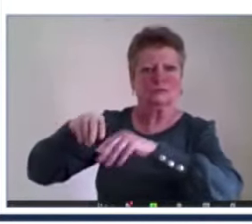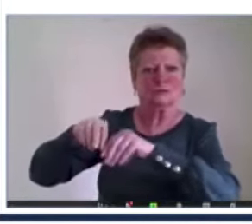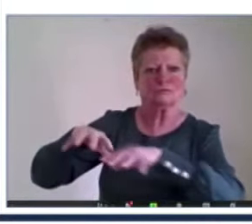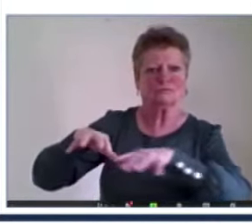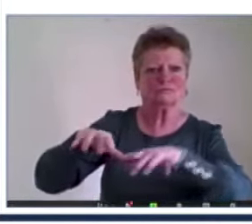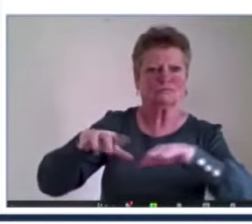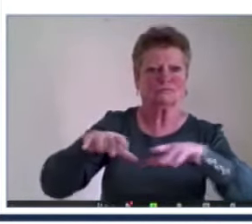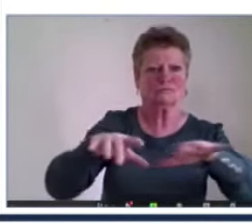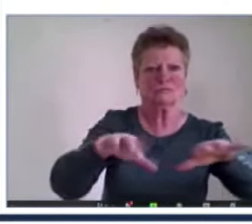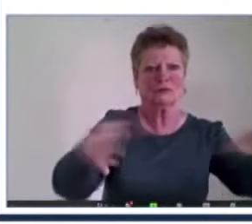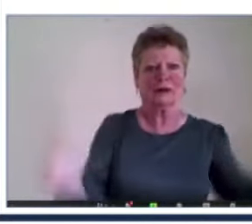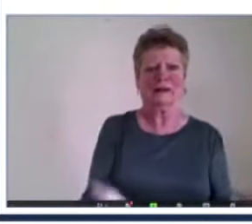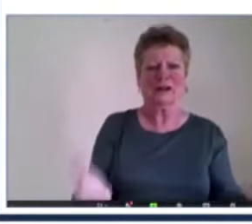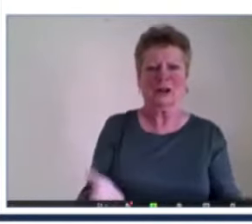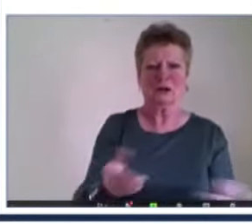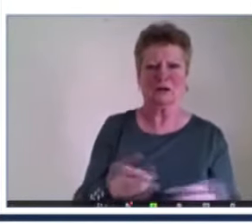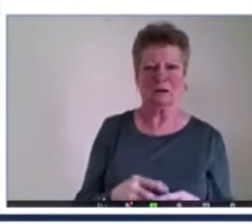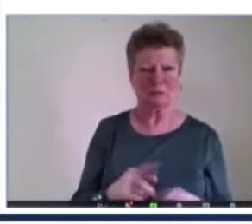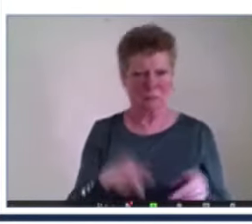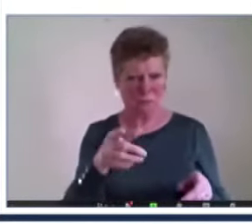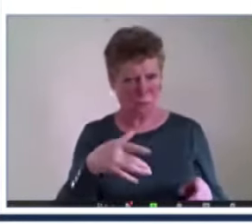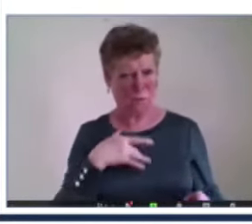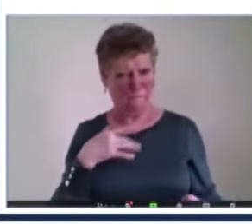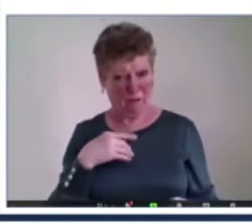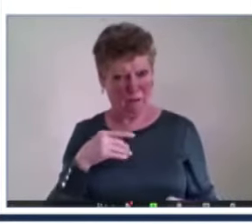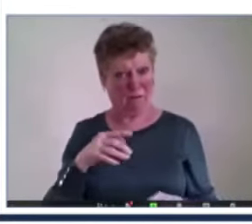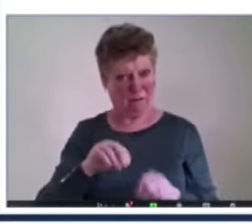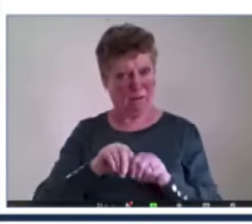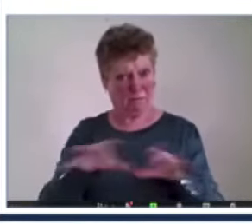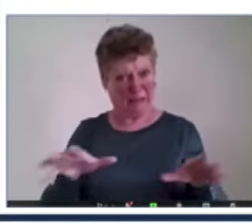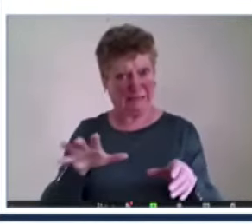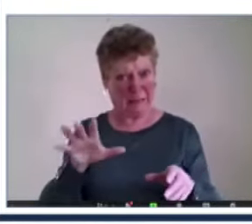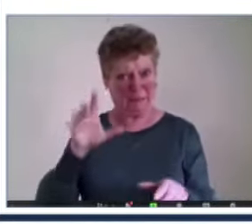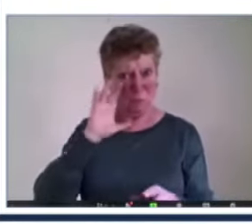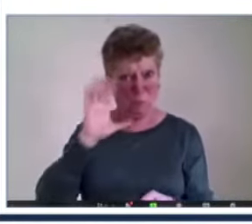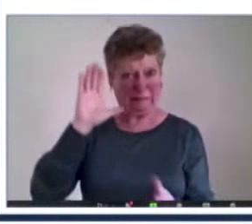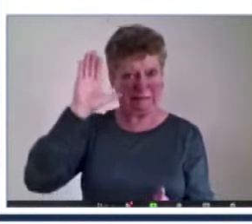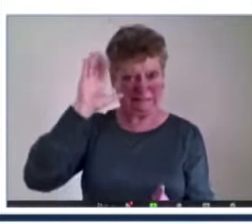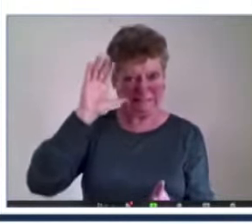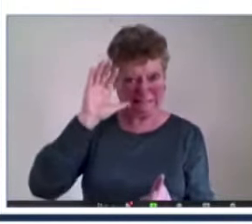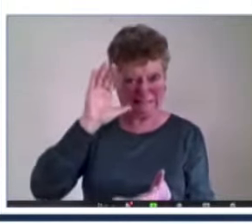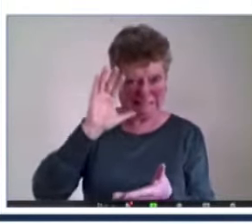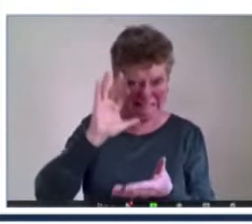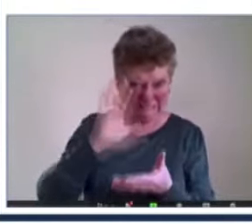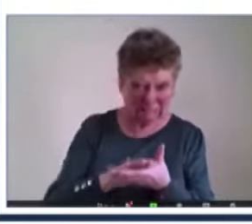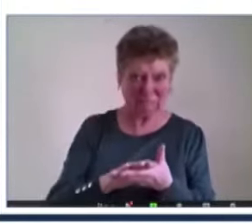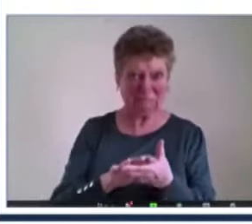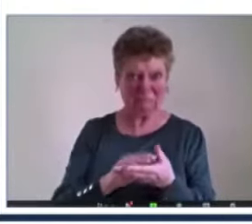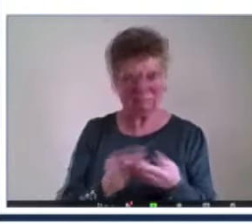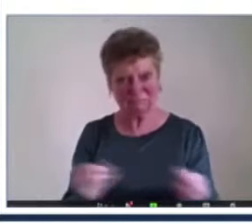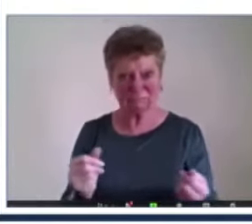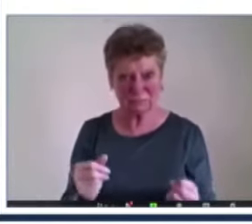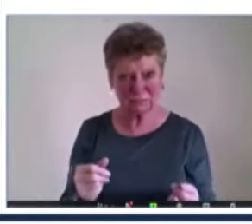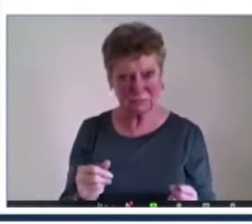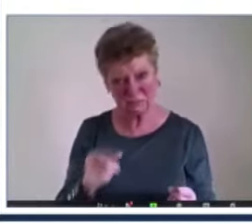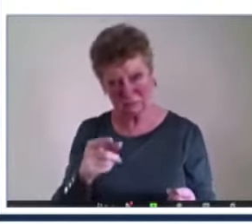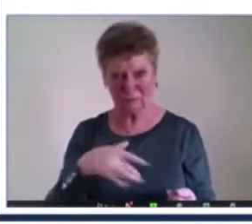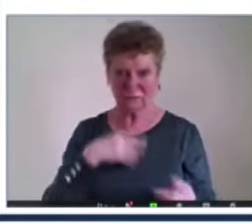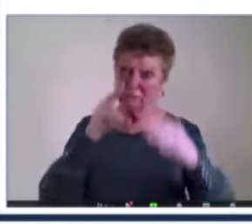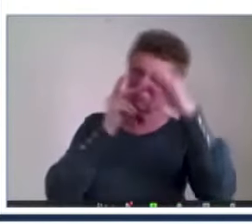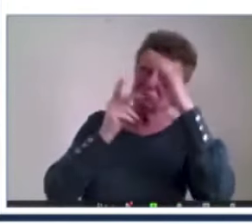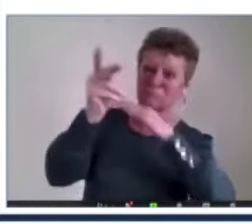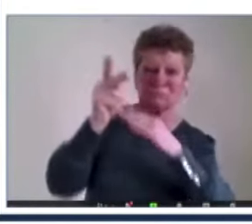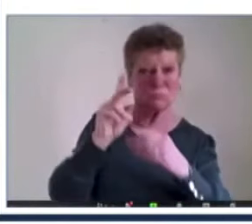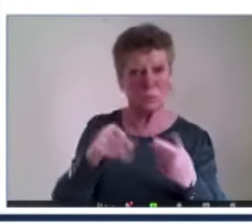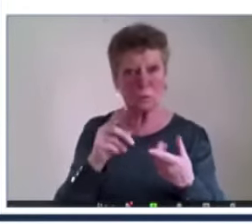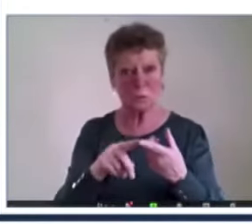that the pandemic is coming to an end soon? Or can you put a date on that in